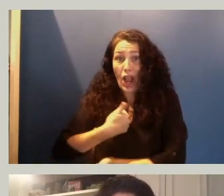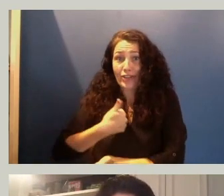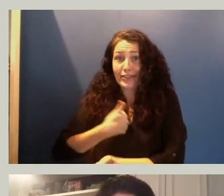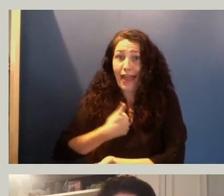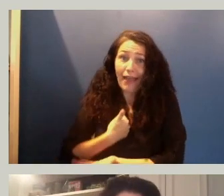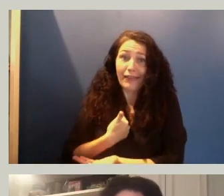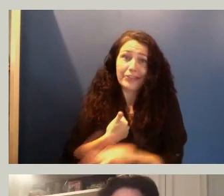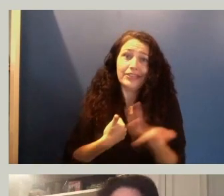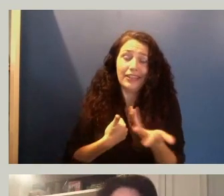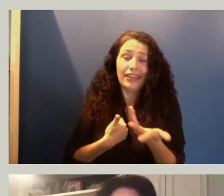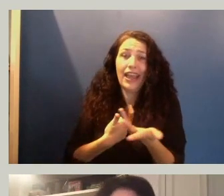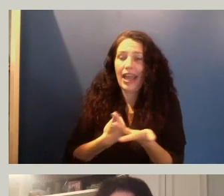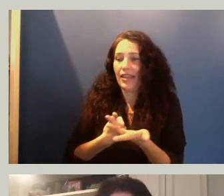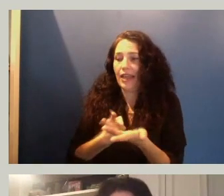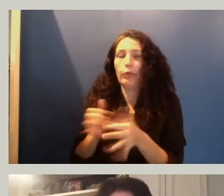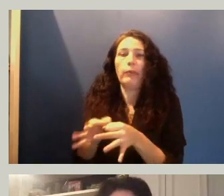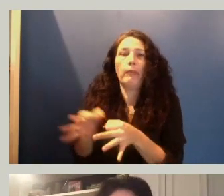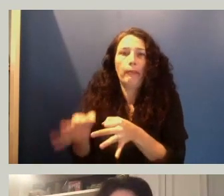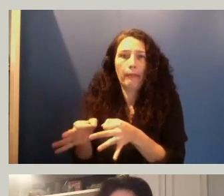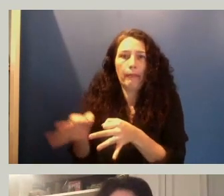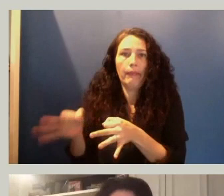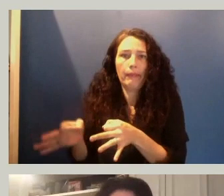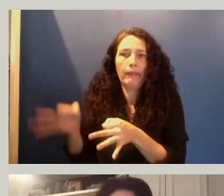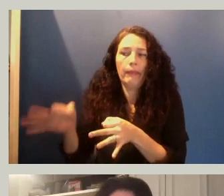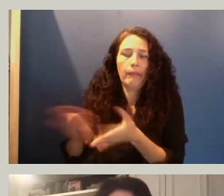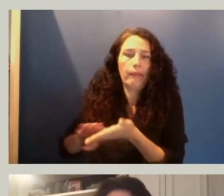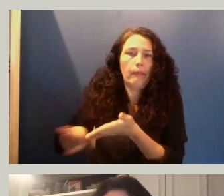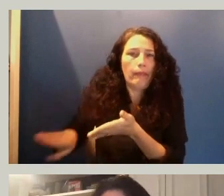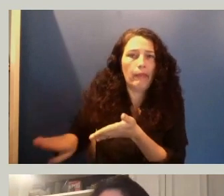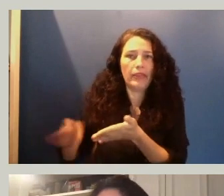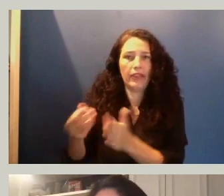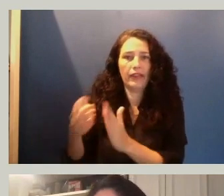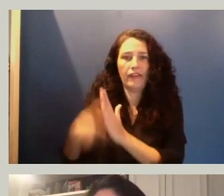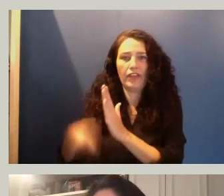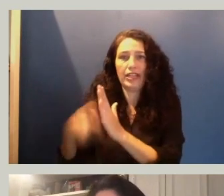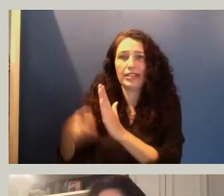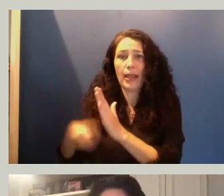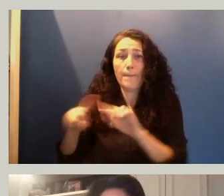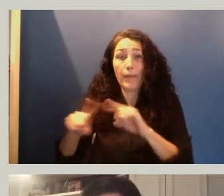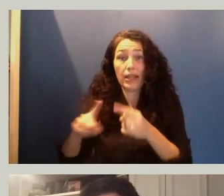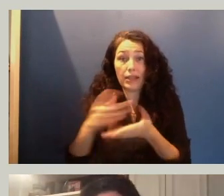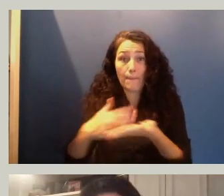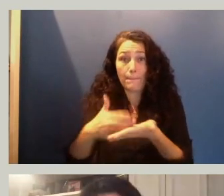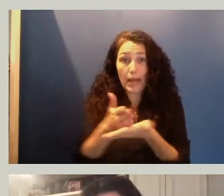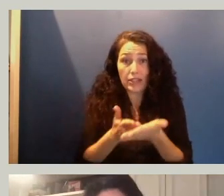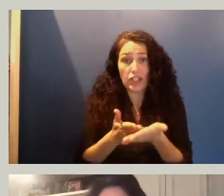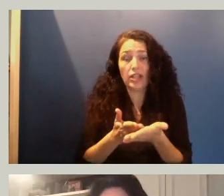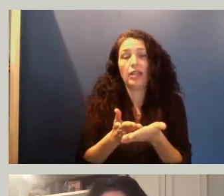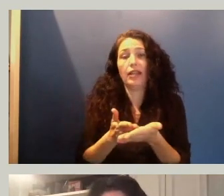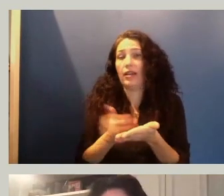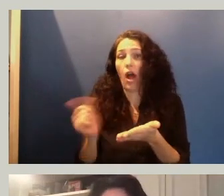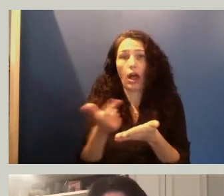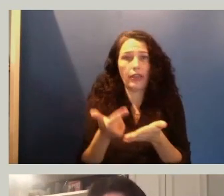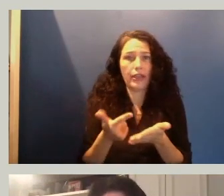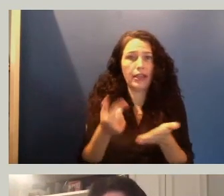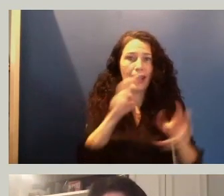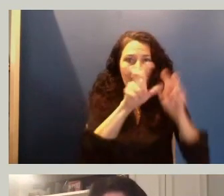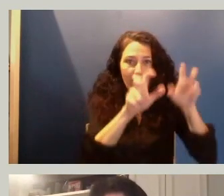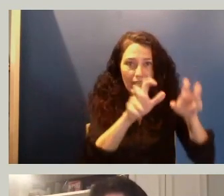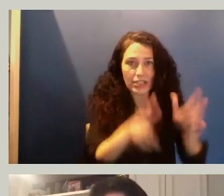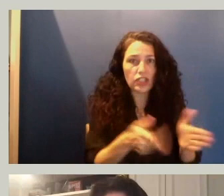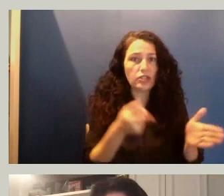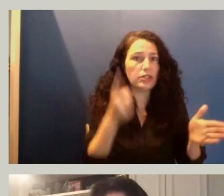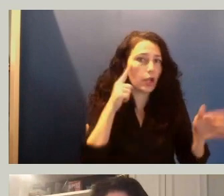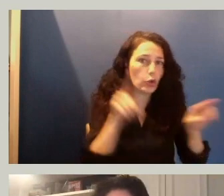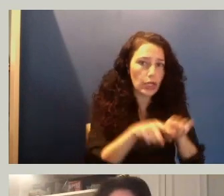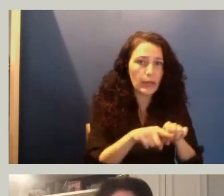their fees, budgeted fees that even in the investor agreements or in the funder agreements, everyone has agreed it's a reasonable budget for that